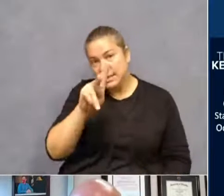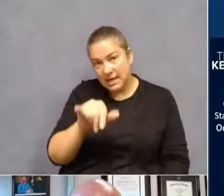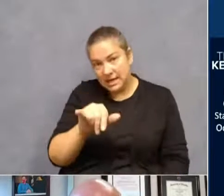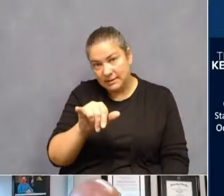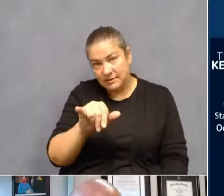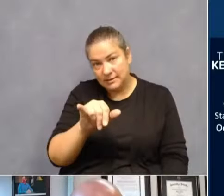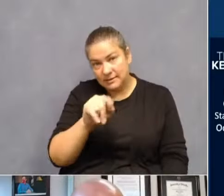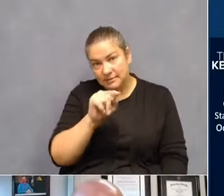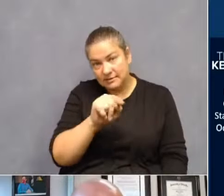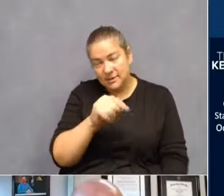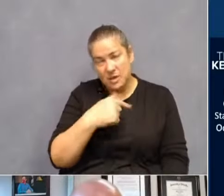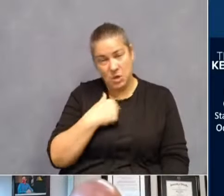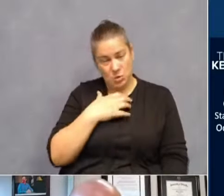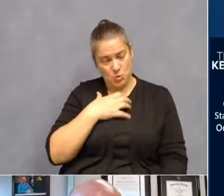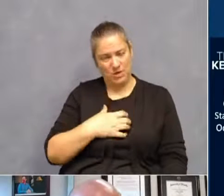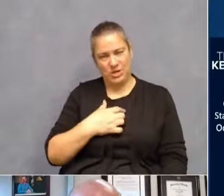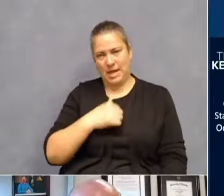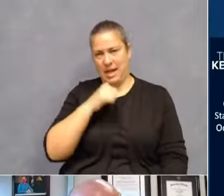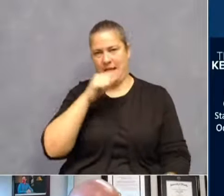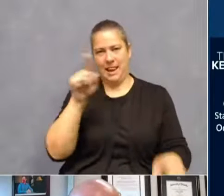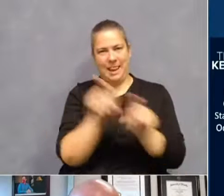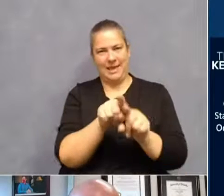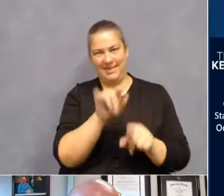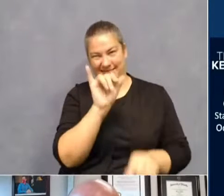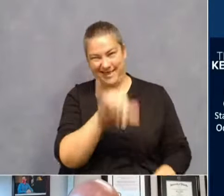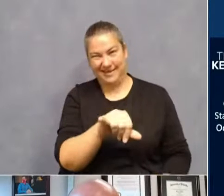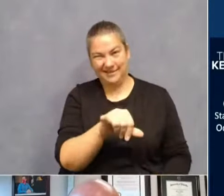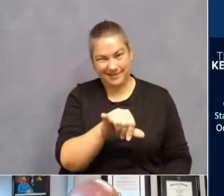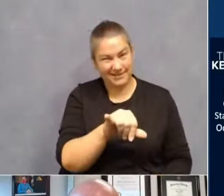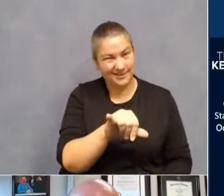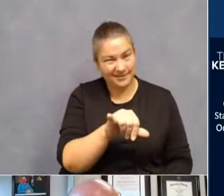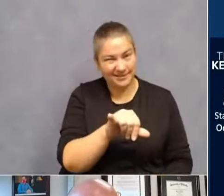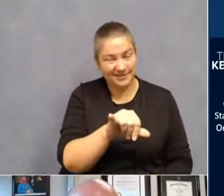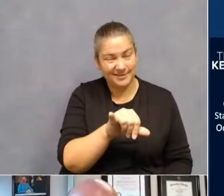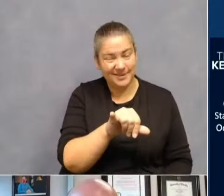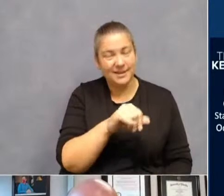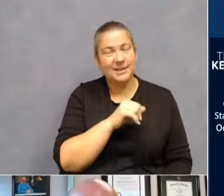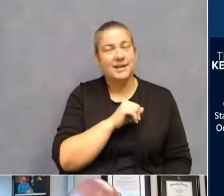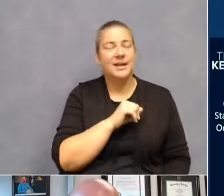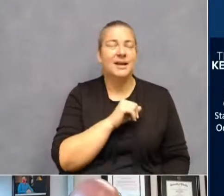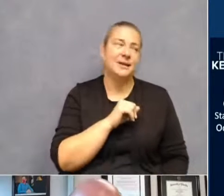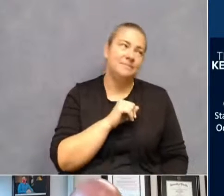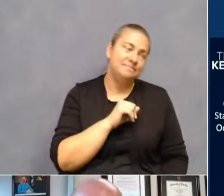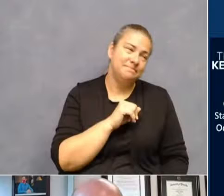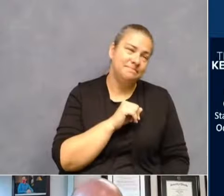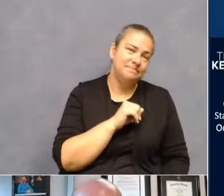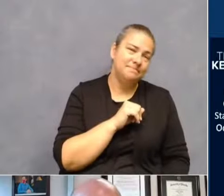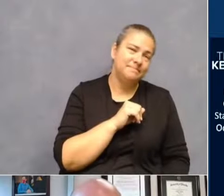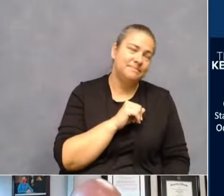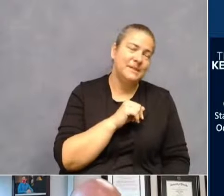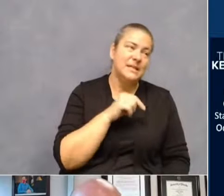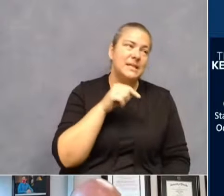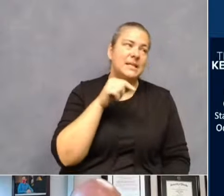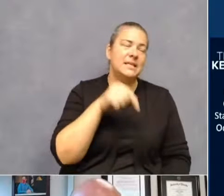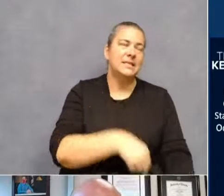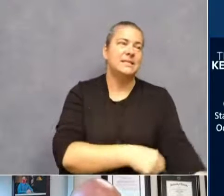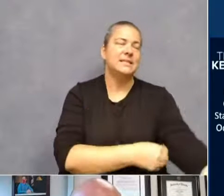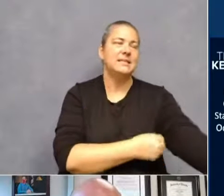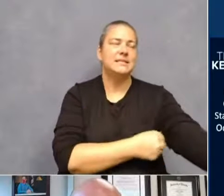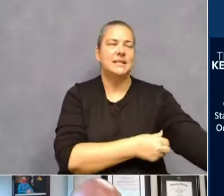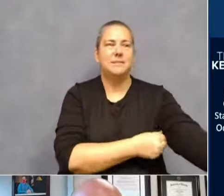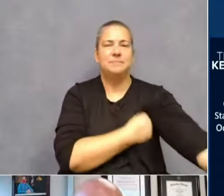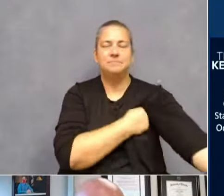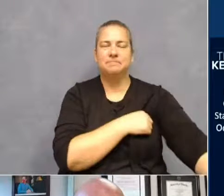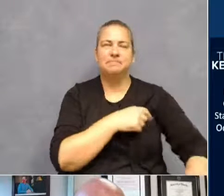bad thing. The good thing, if there's a good thing, is this is a marathon, not a sprint. And I think we've conveyed that